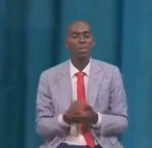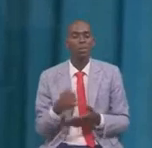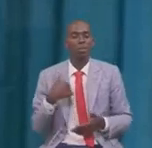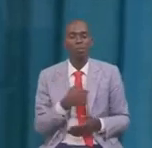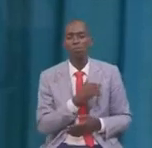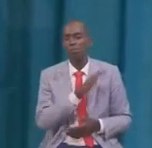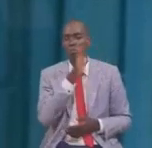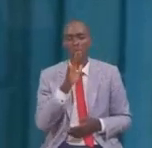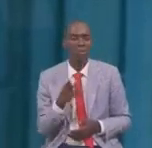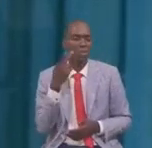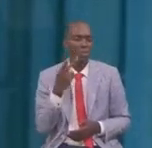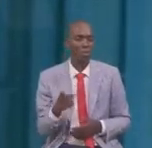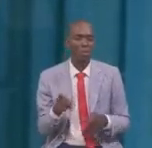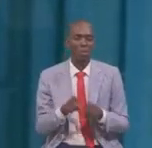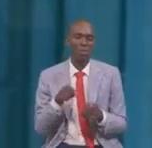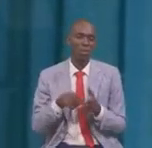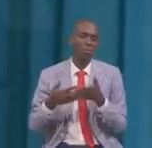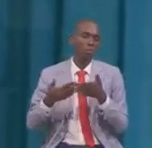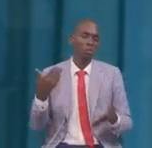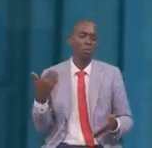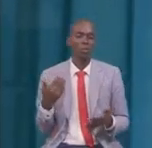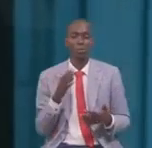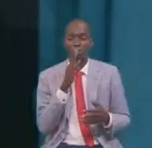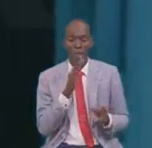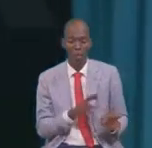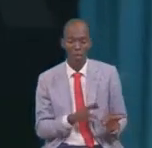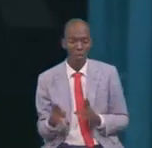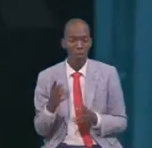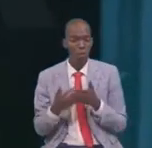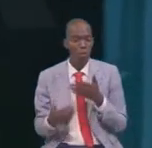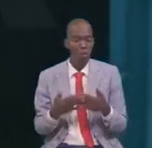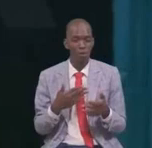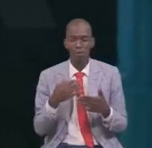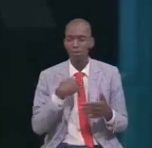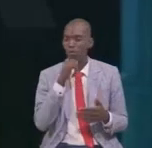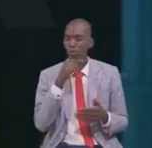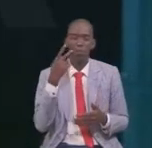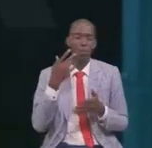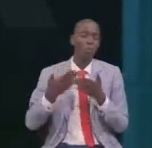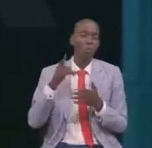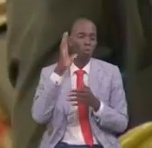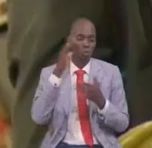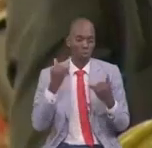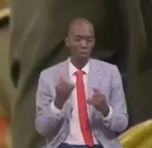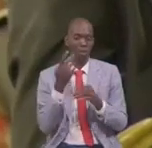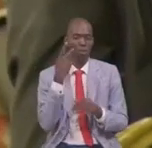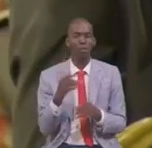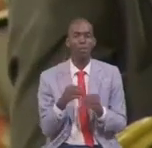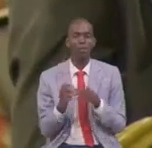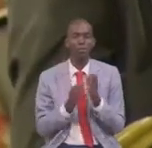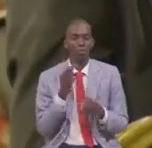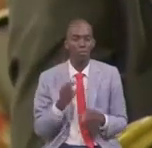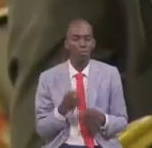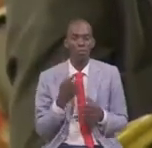saw in this fashion before. Get ready. What you have never seen, you'll now see. What